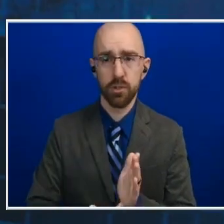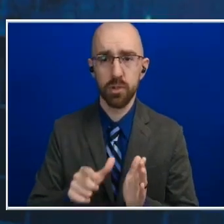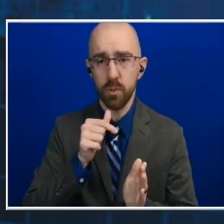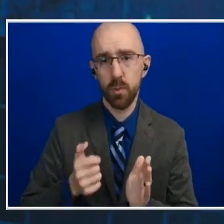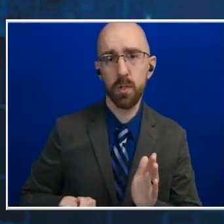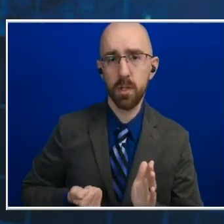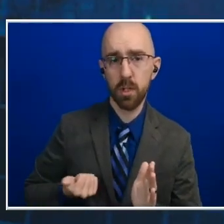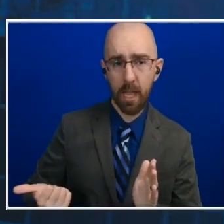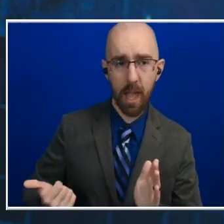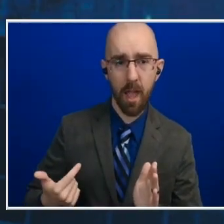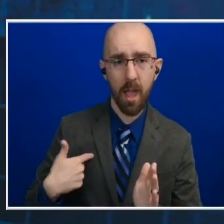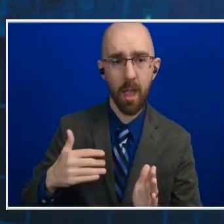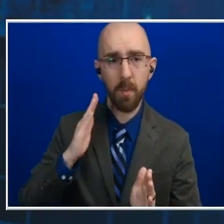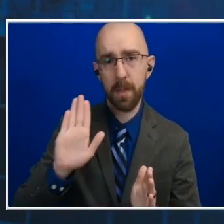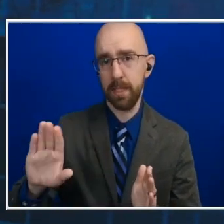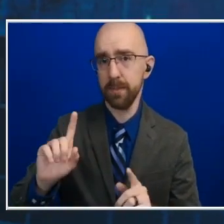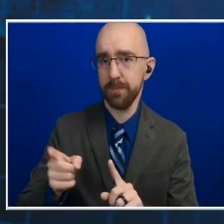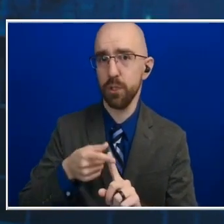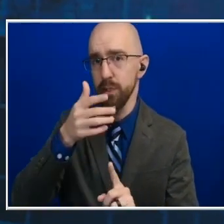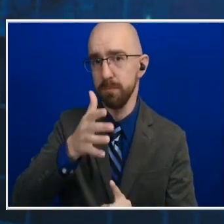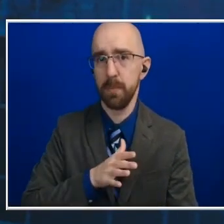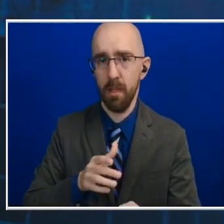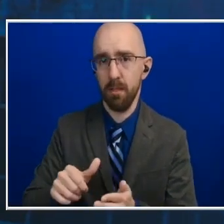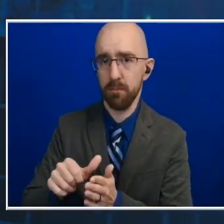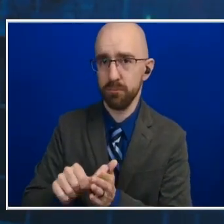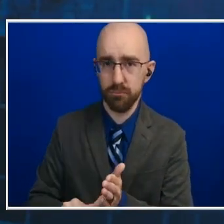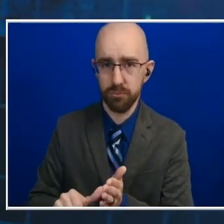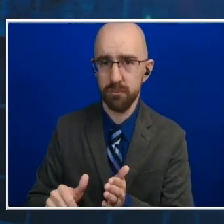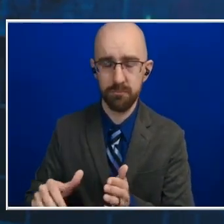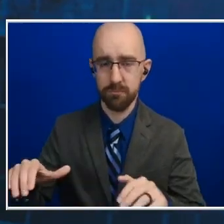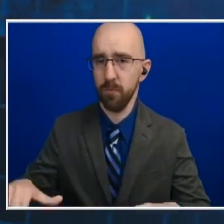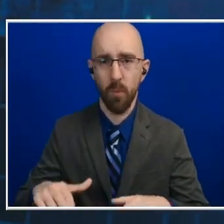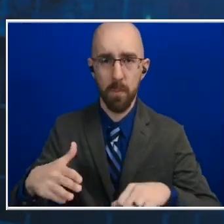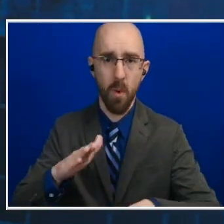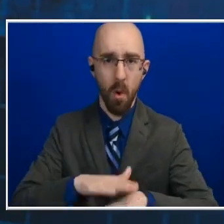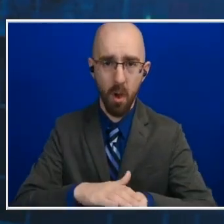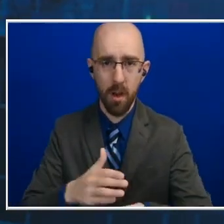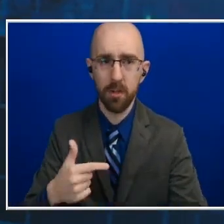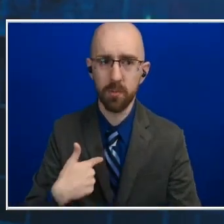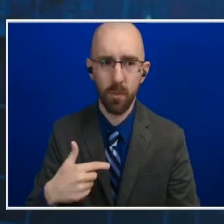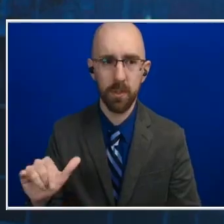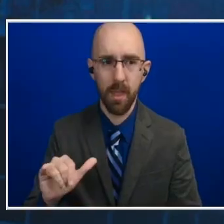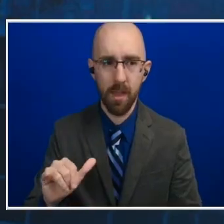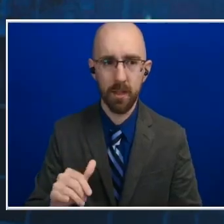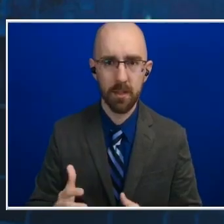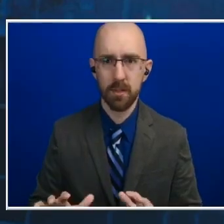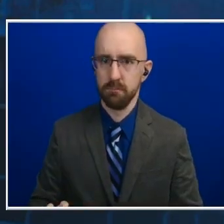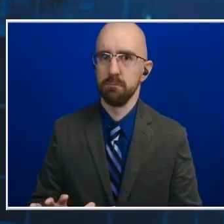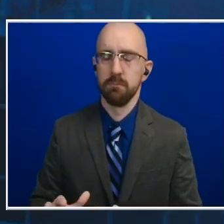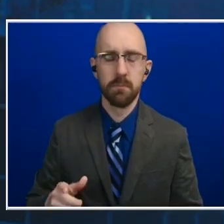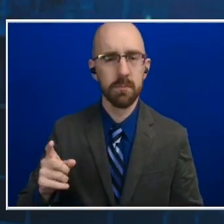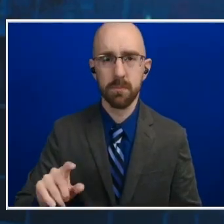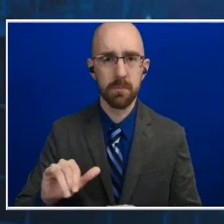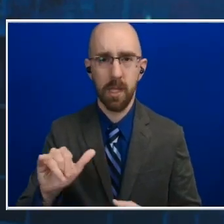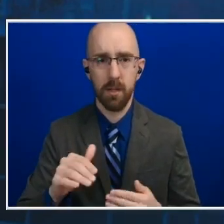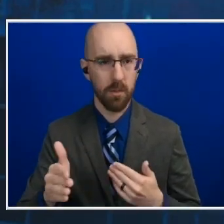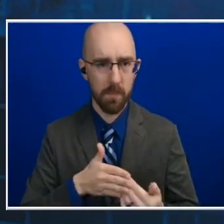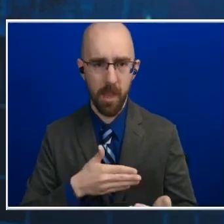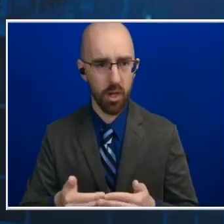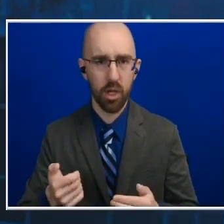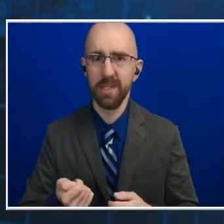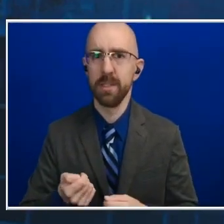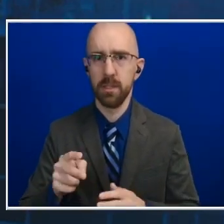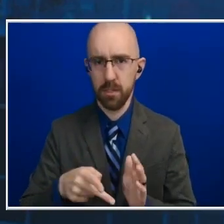first male who was ever going to perform the mastectomy on. So I was kind of like, what? And he was, no matter what, double mastectomy. So I was kind of